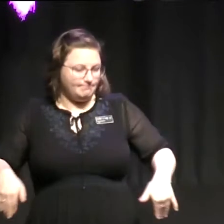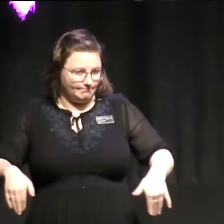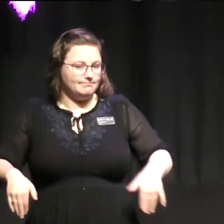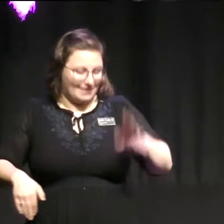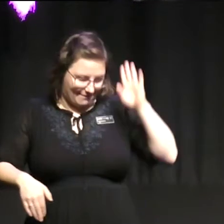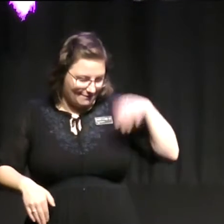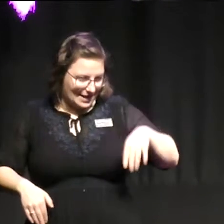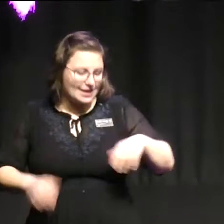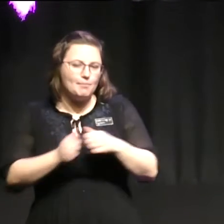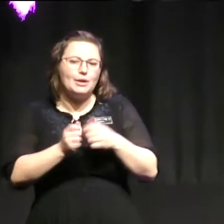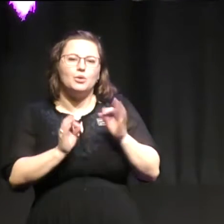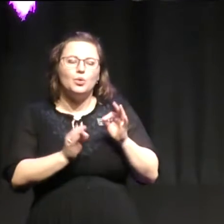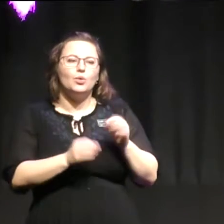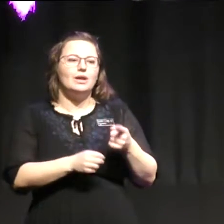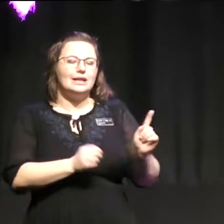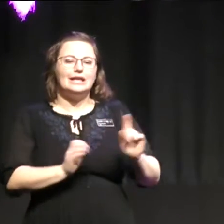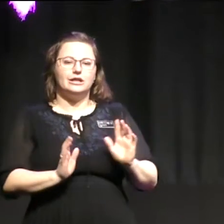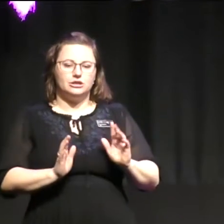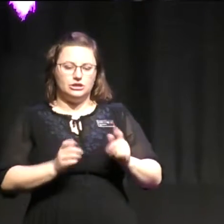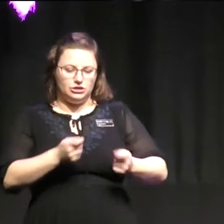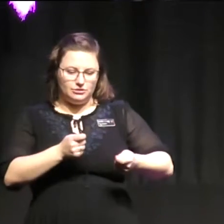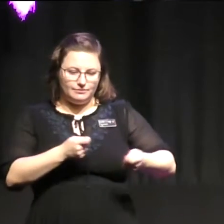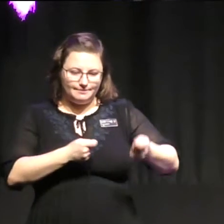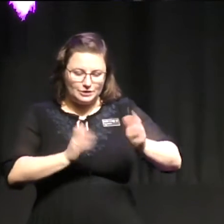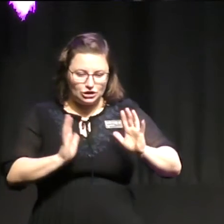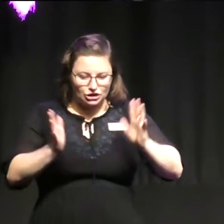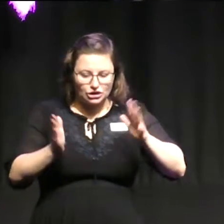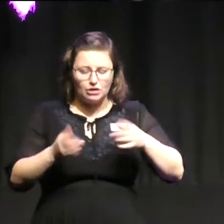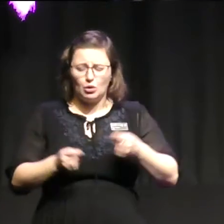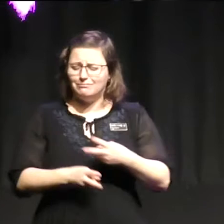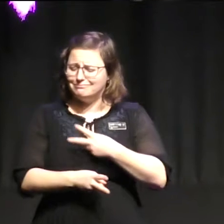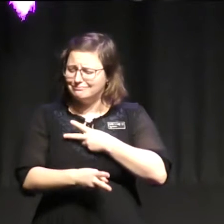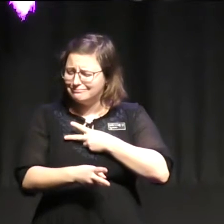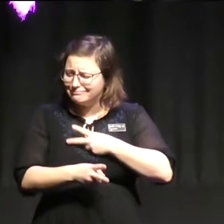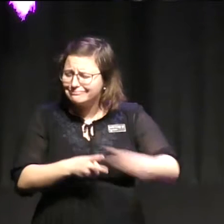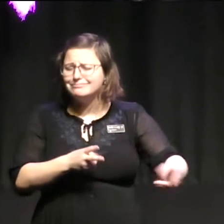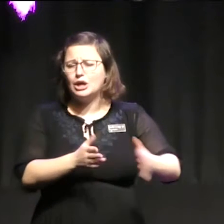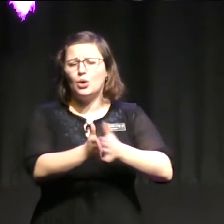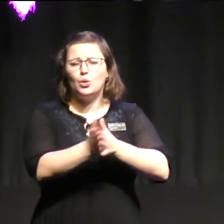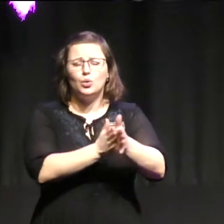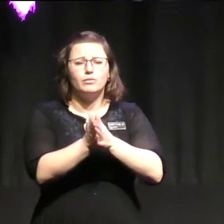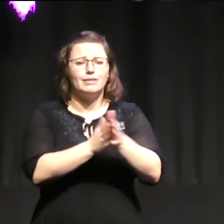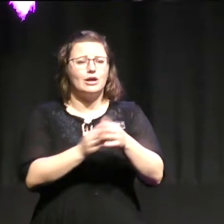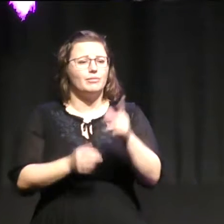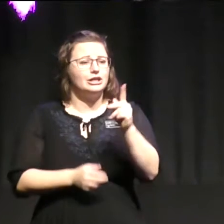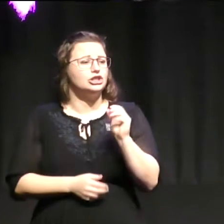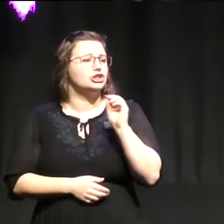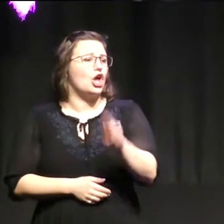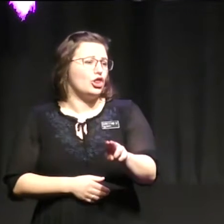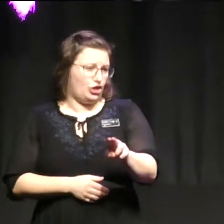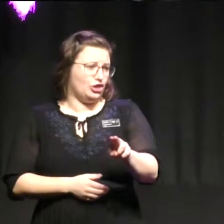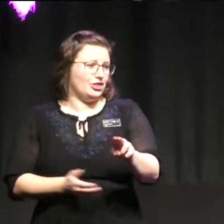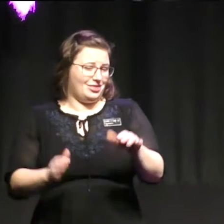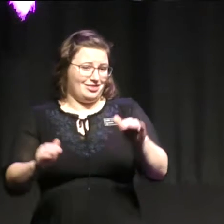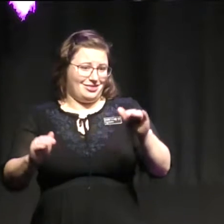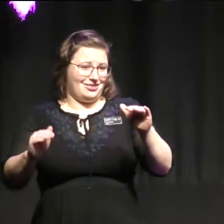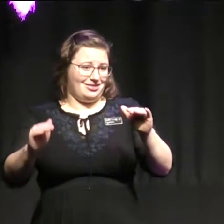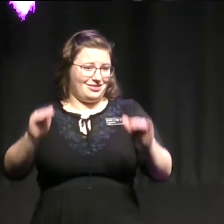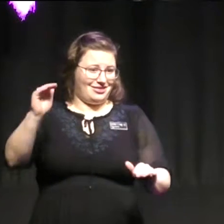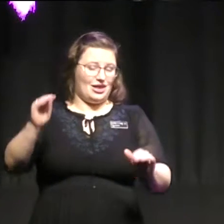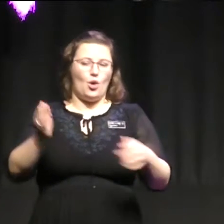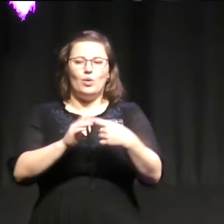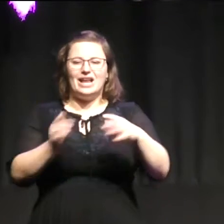But how do you manage the extreme challenge on gender